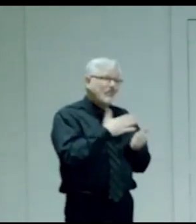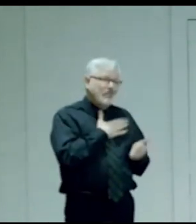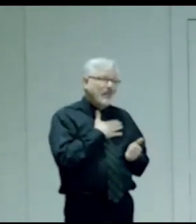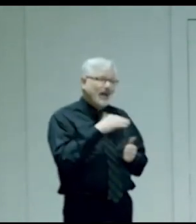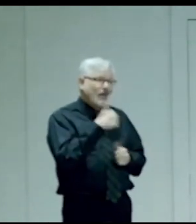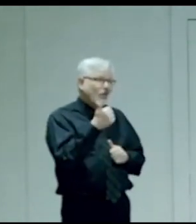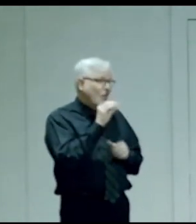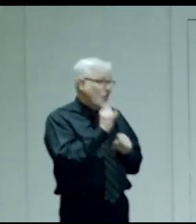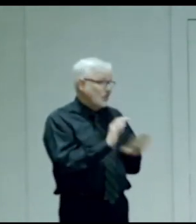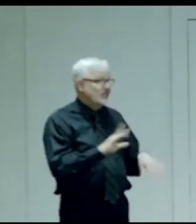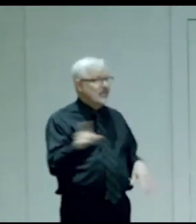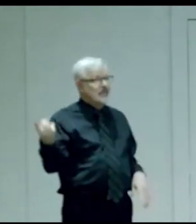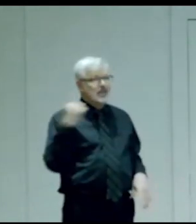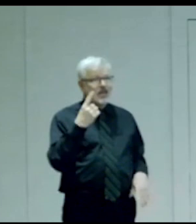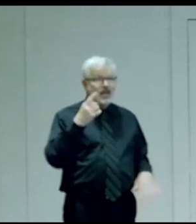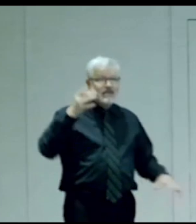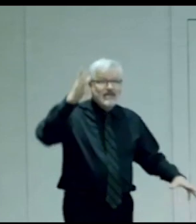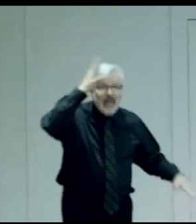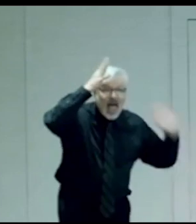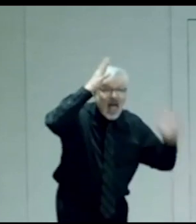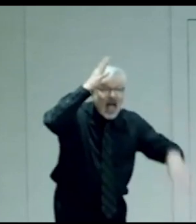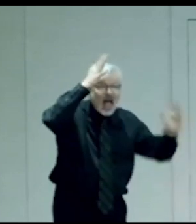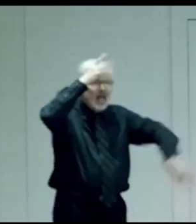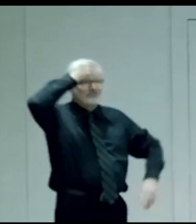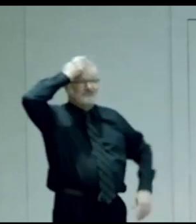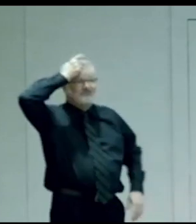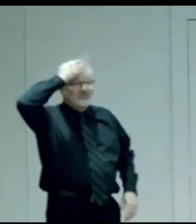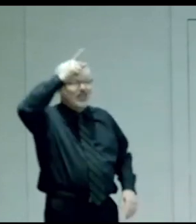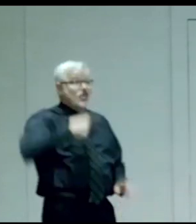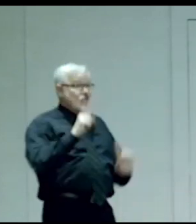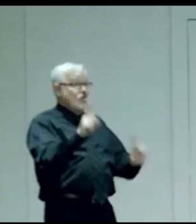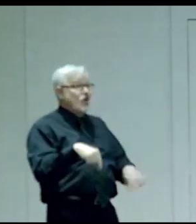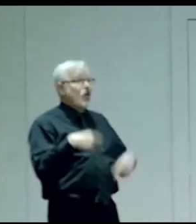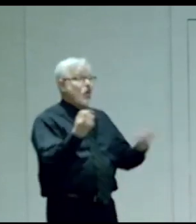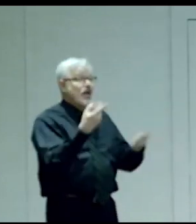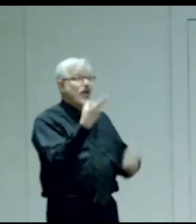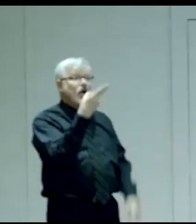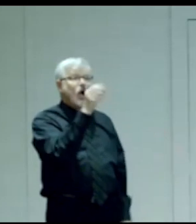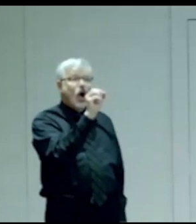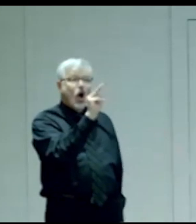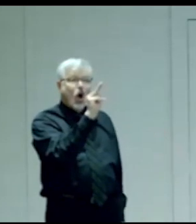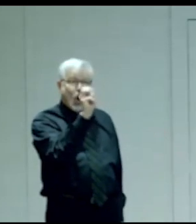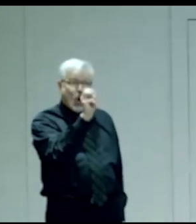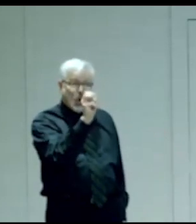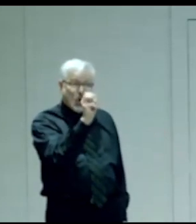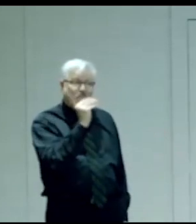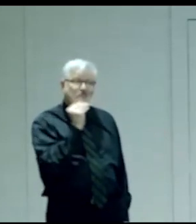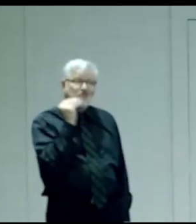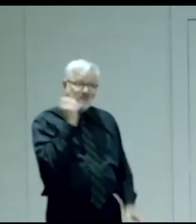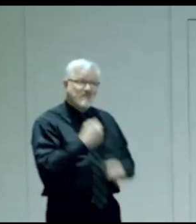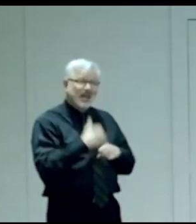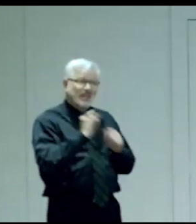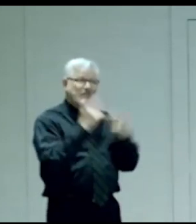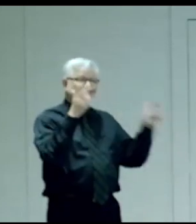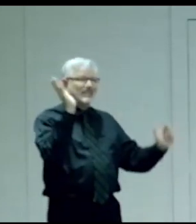She came up and she said, "Dan, do you realize you're going home to make this big speech?" And